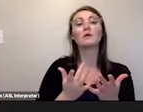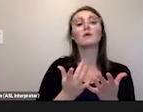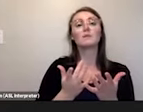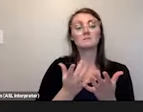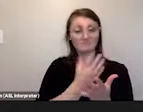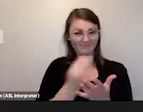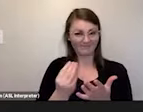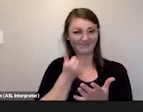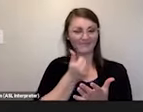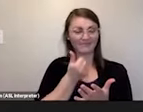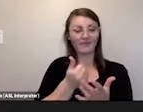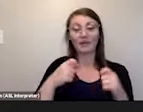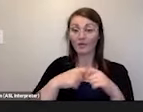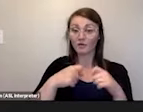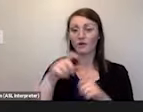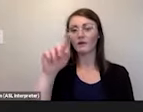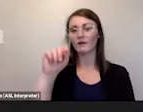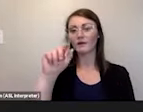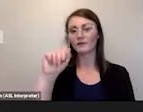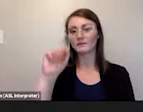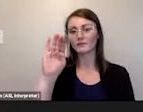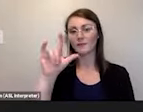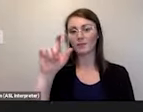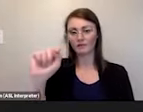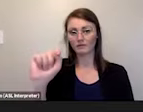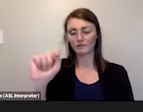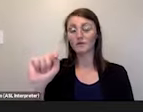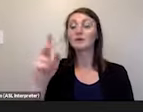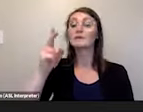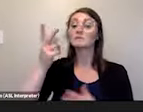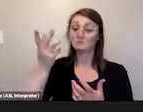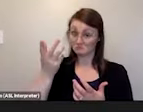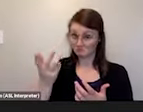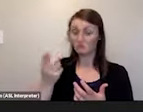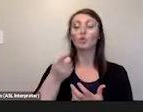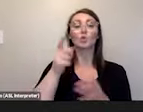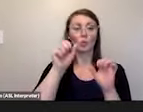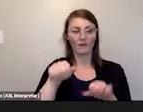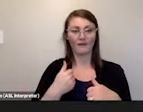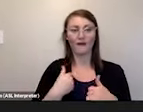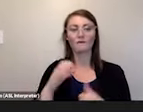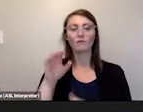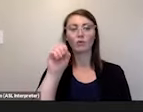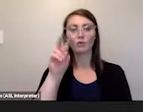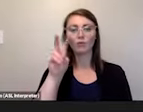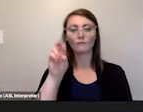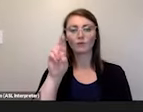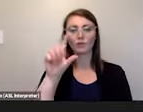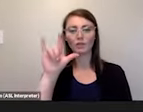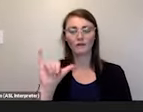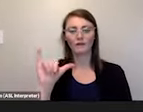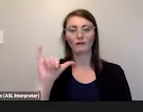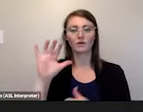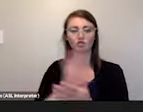a electronic tablet, and you can put overlay sheets on it with different kinds of tactile graphics. So it can